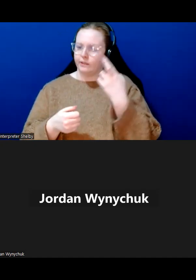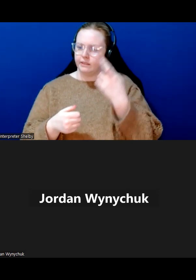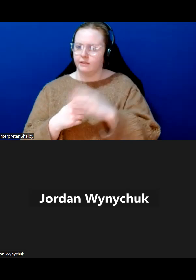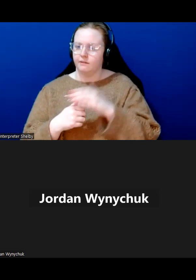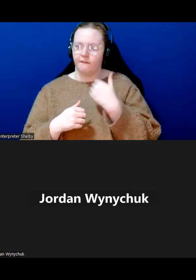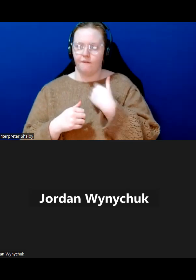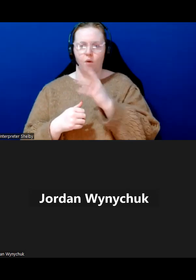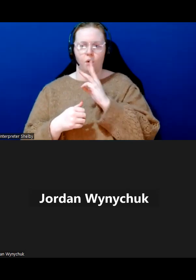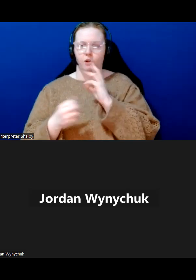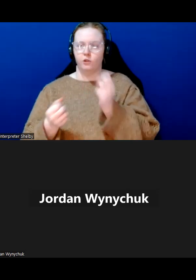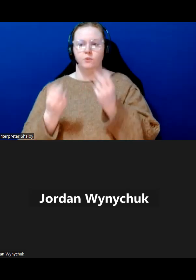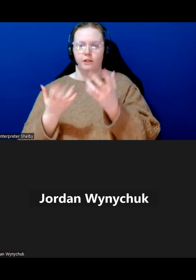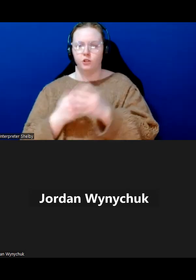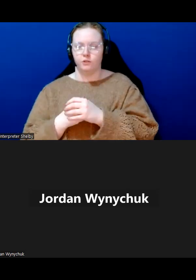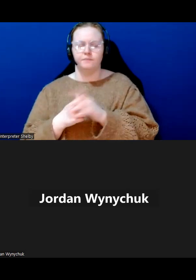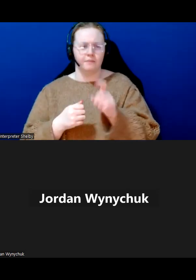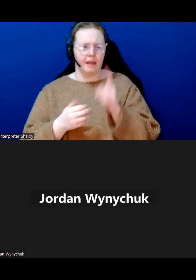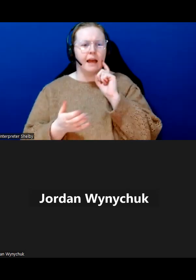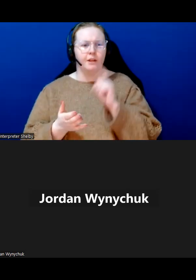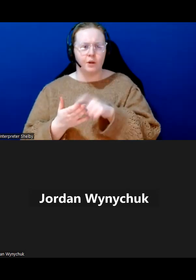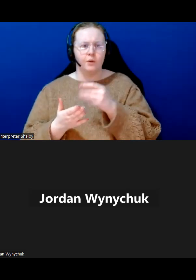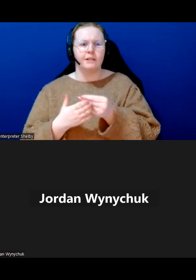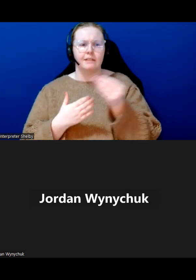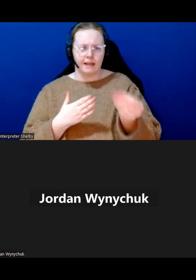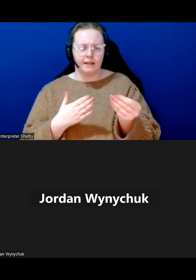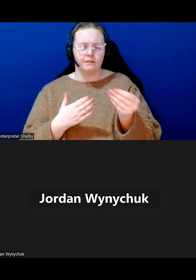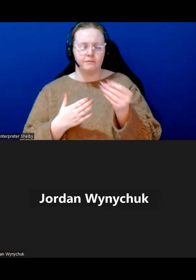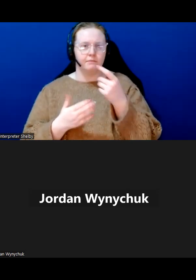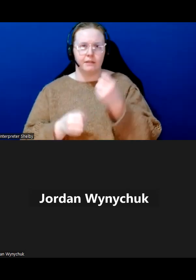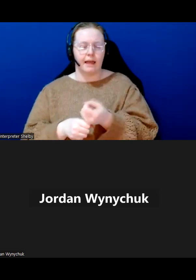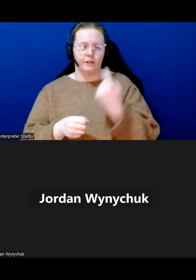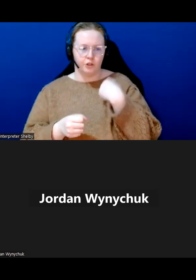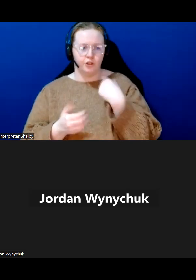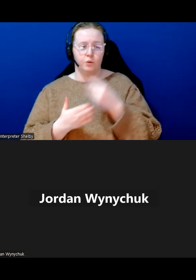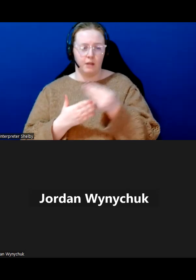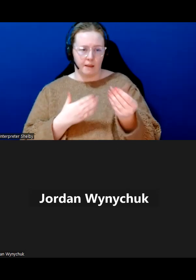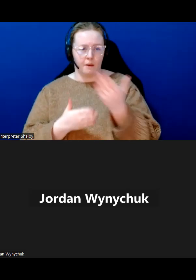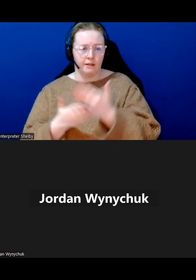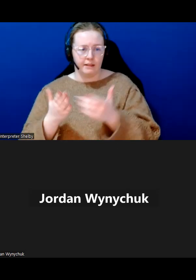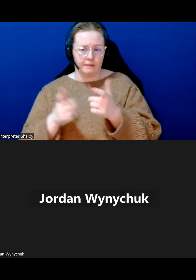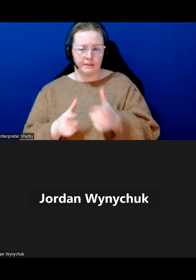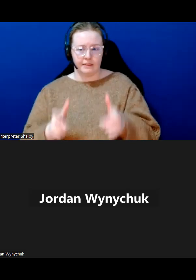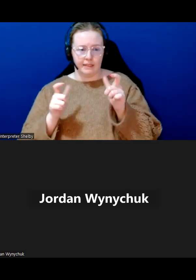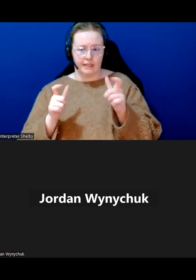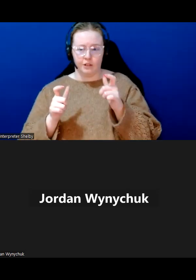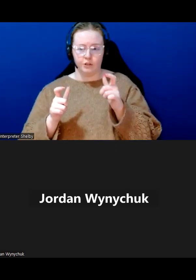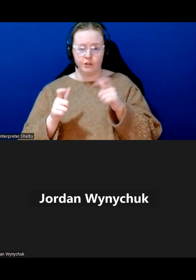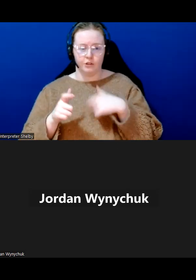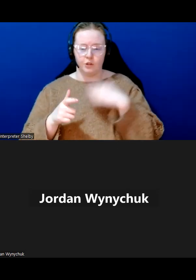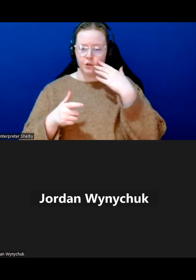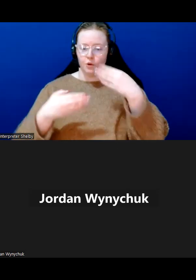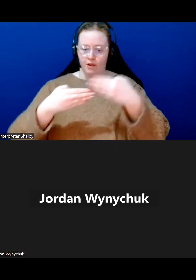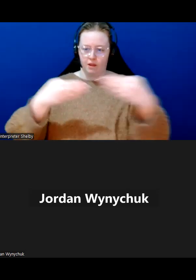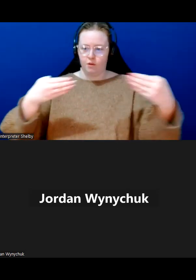Yeah, I did notice last year when I purchased some containers that you put them on your rail, so it sits up